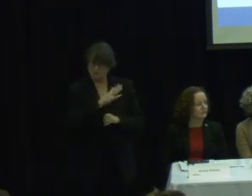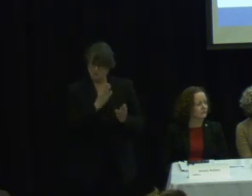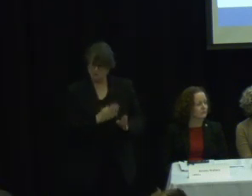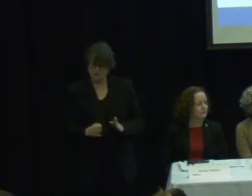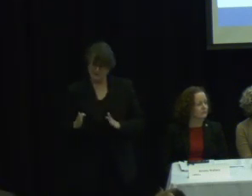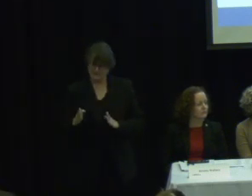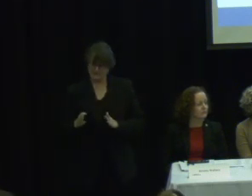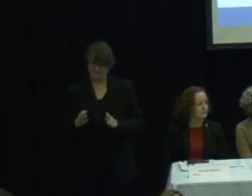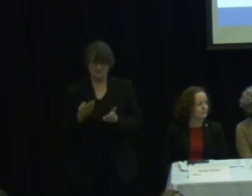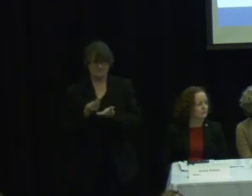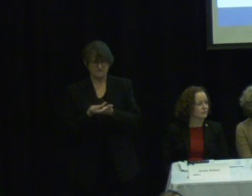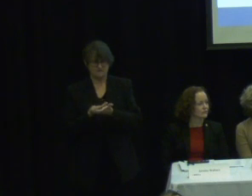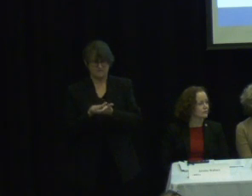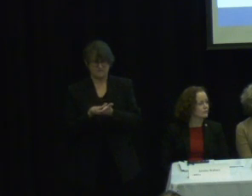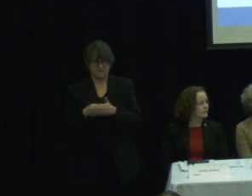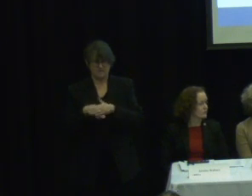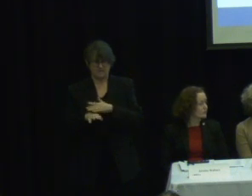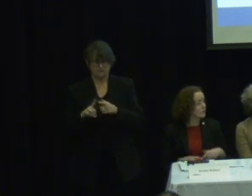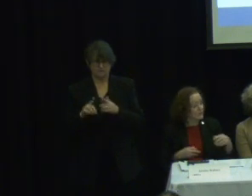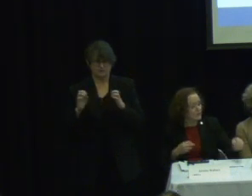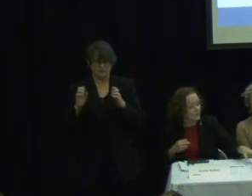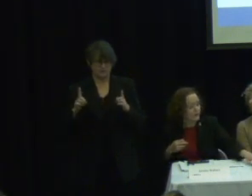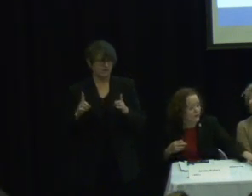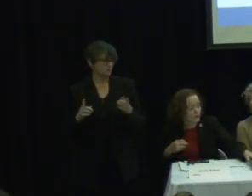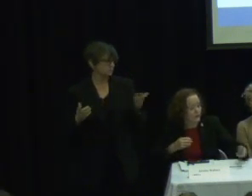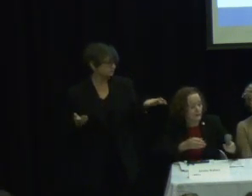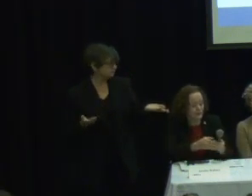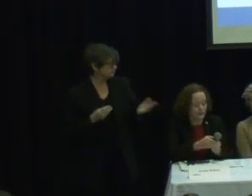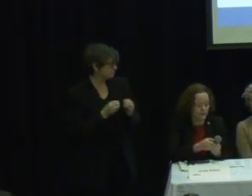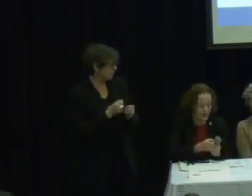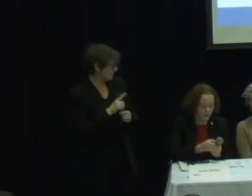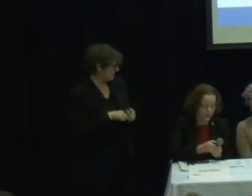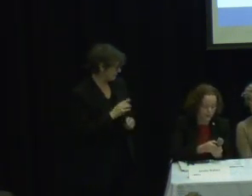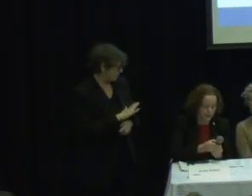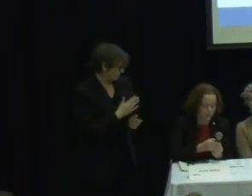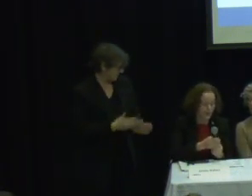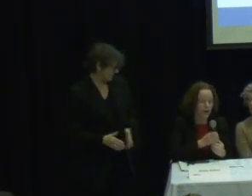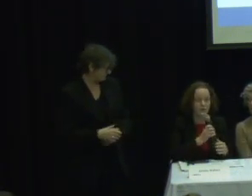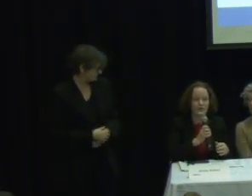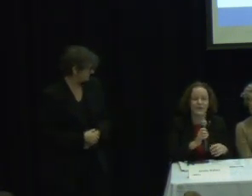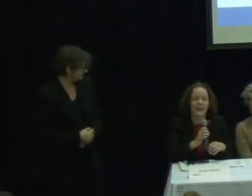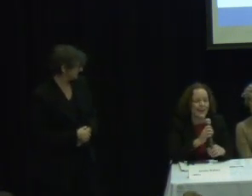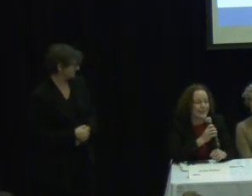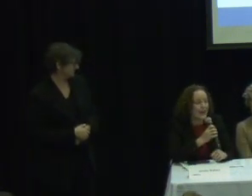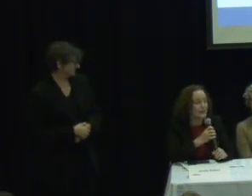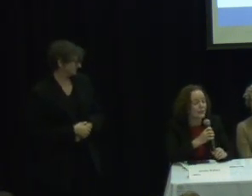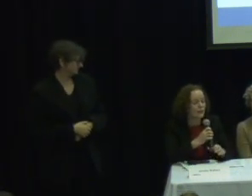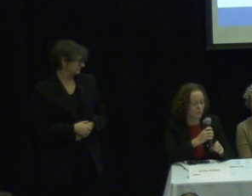Education Fund at USM.